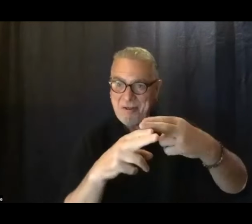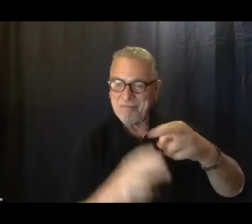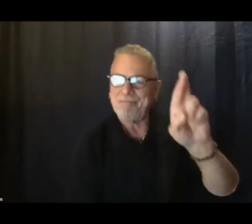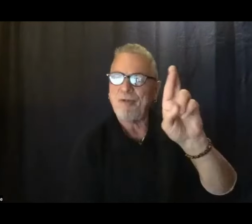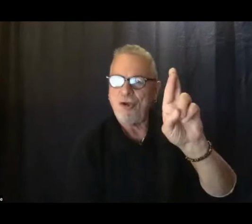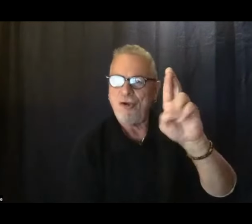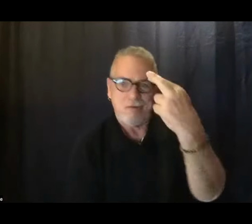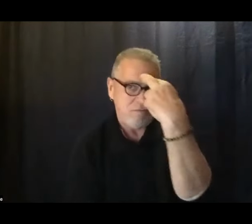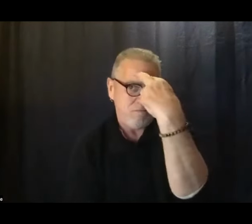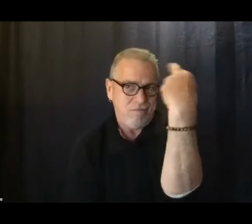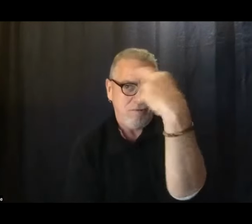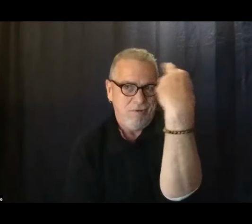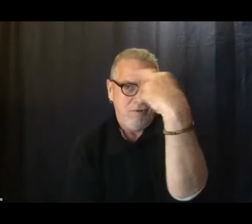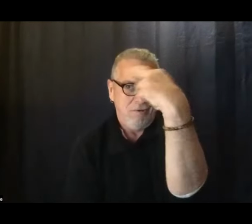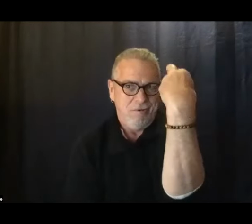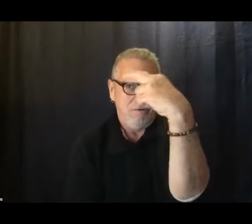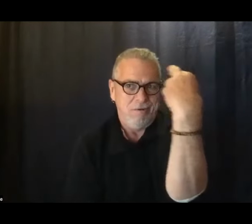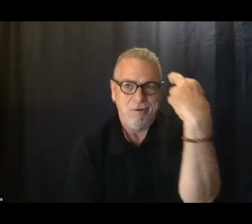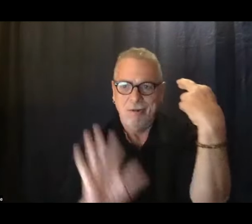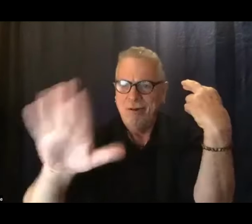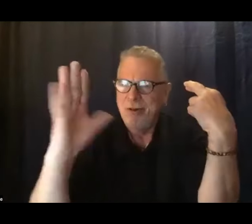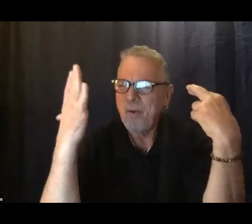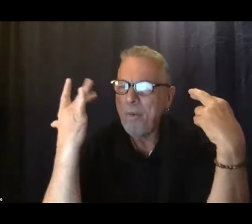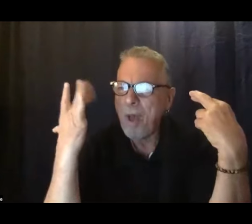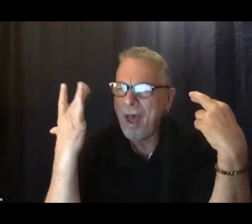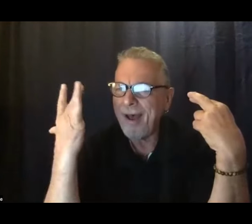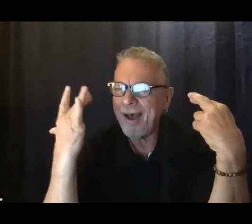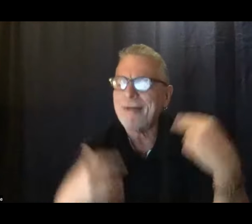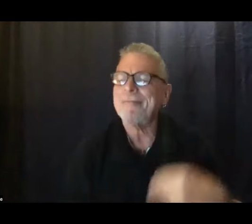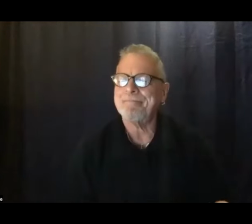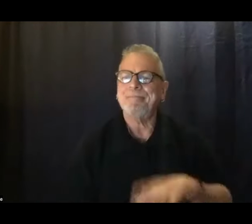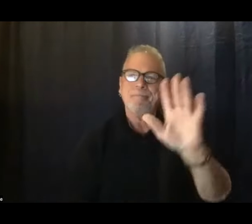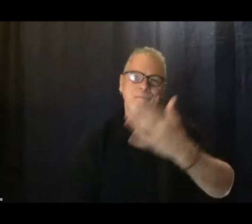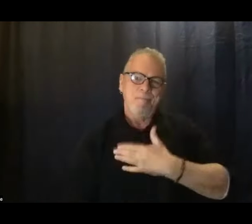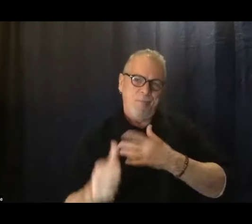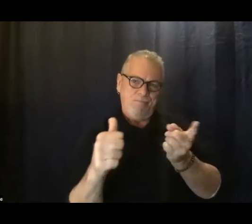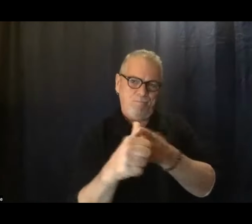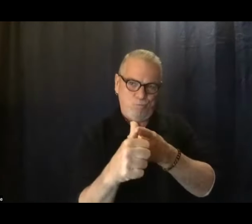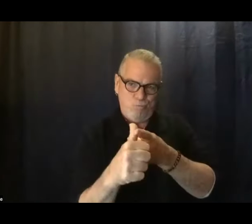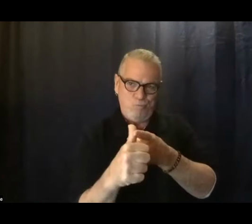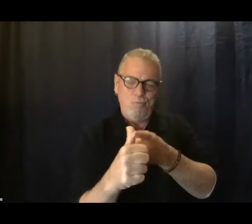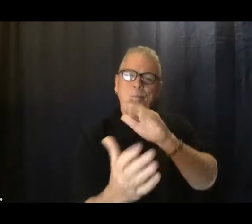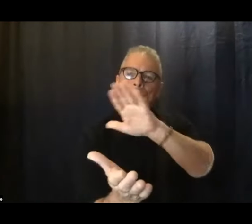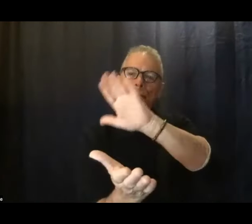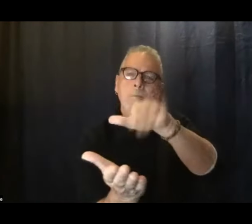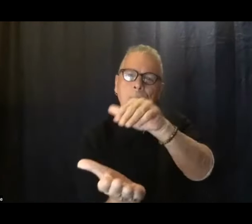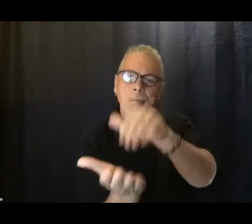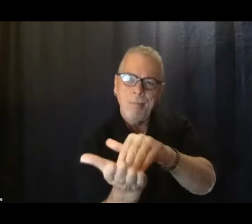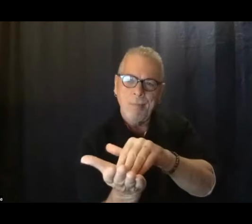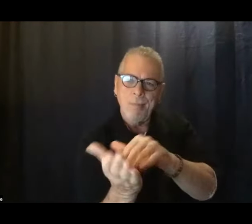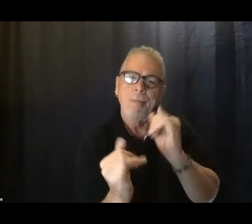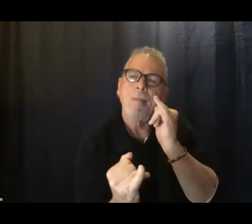language. Now, with my sign name, Richard or Ricky Rose, the question might be as to why I got